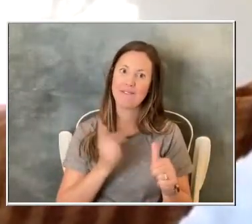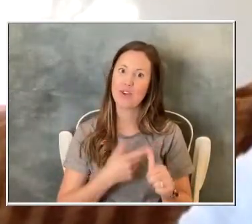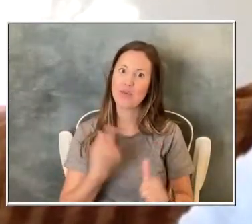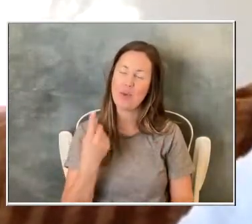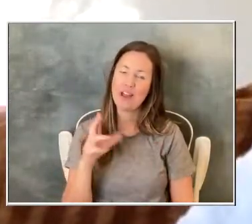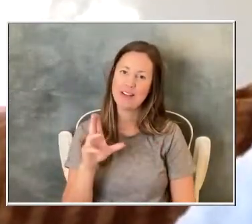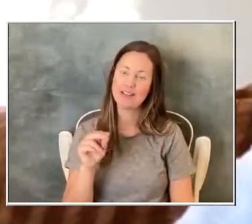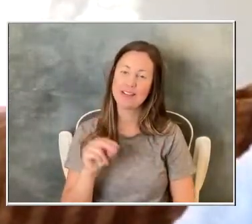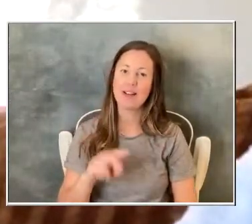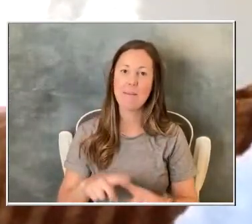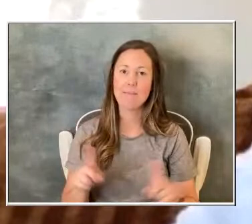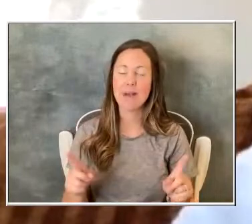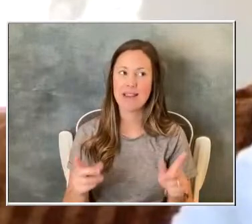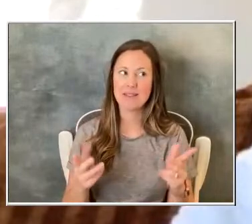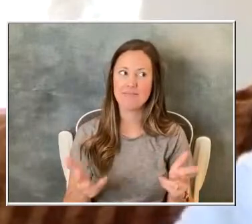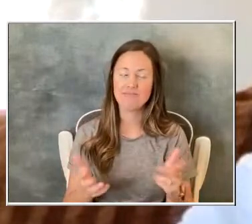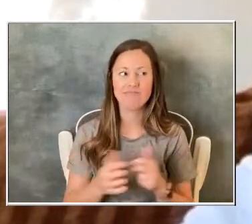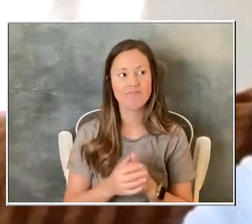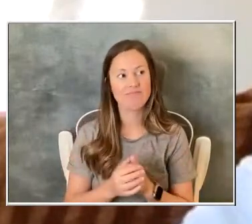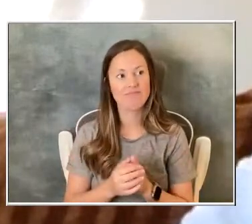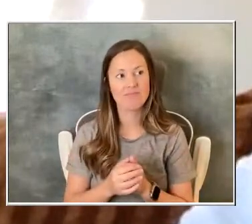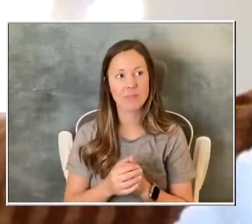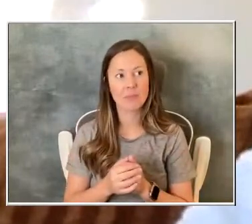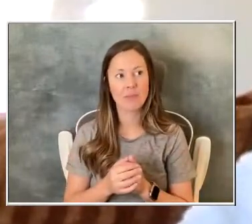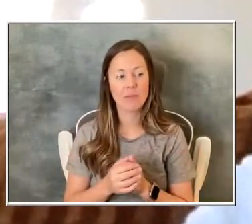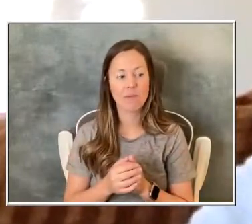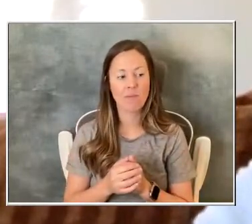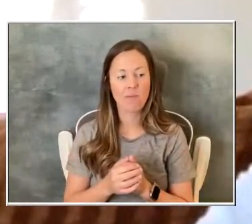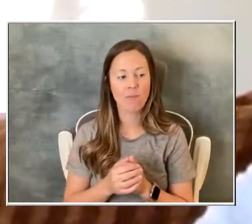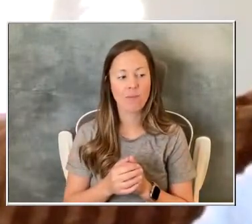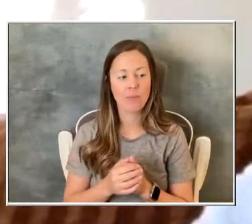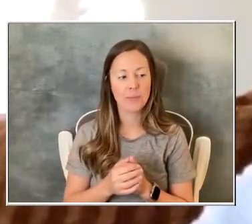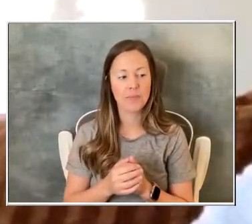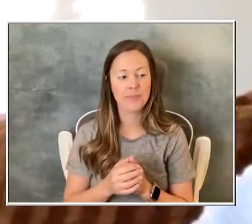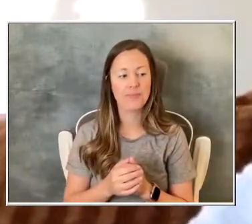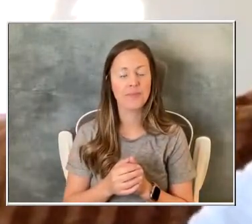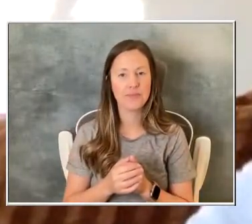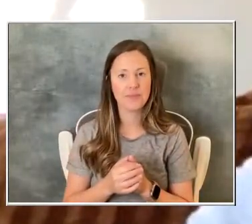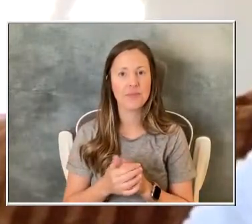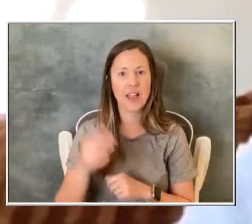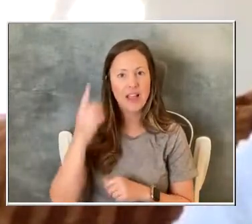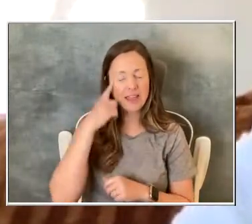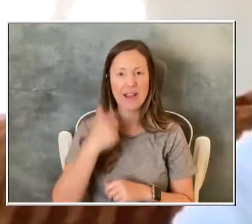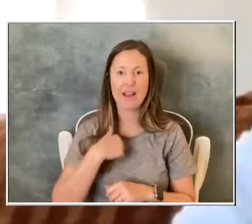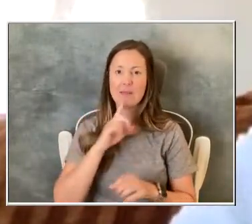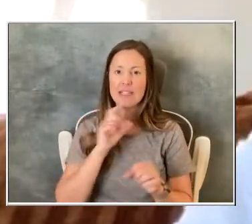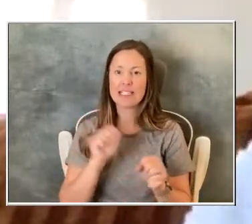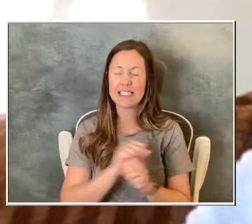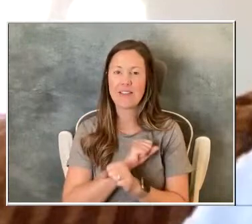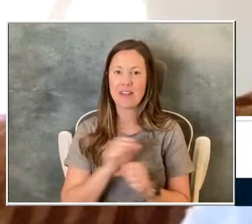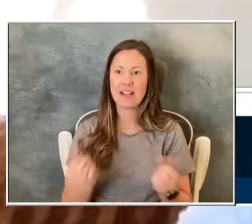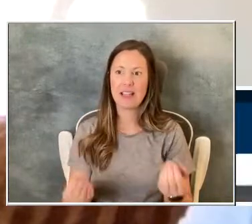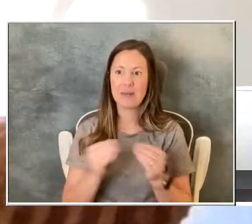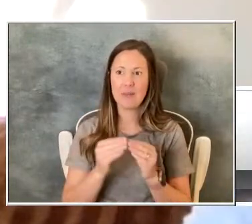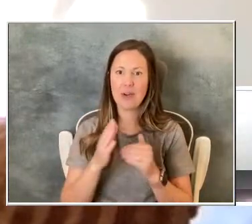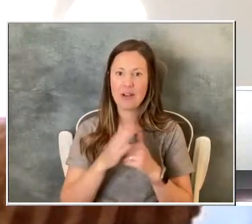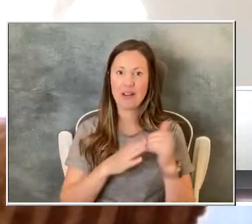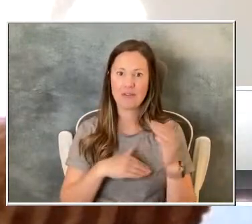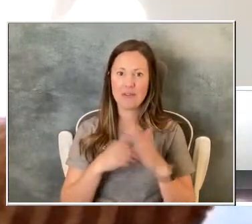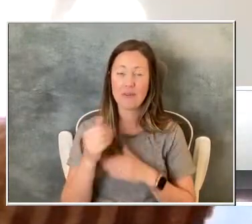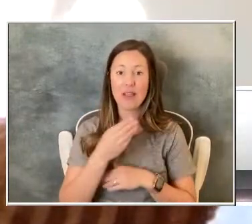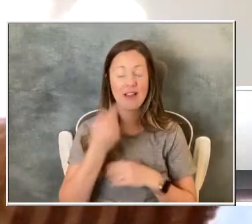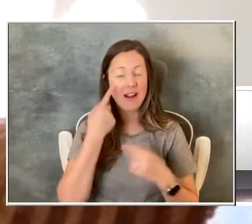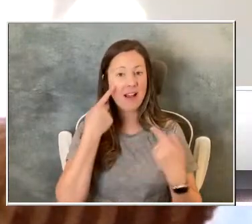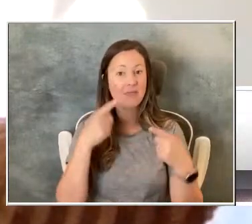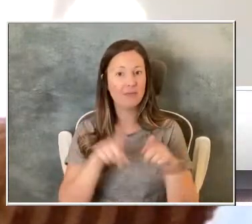but I think I certainly am more comfortable, and I agree with Gina. I